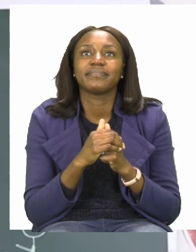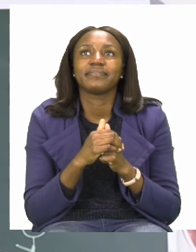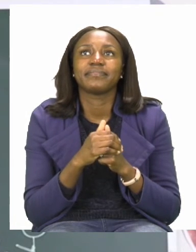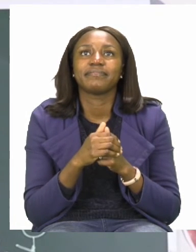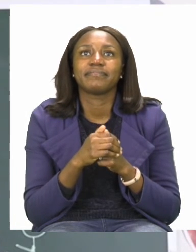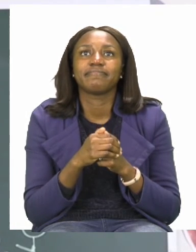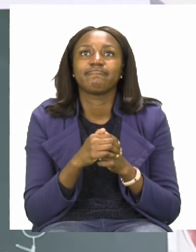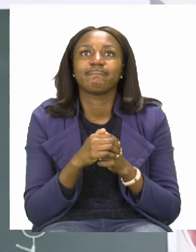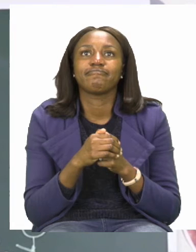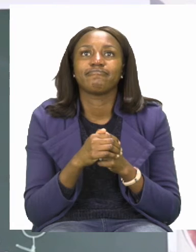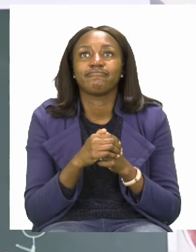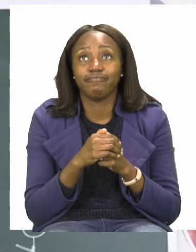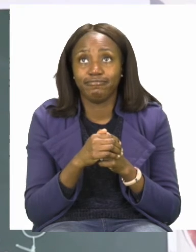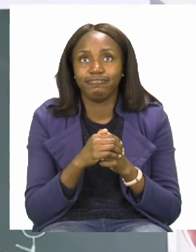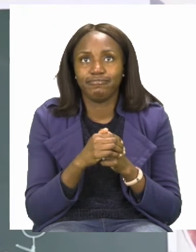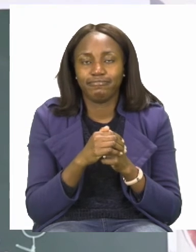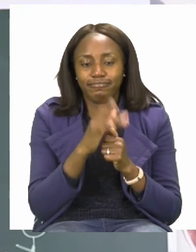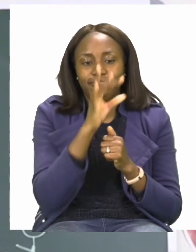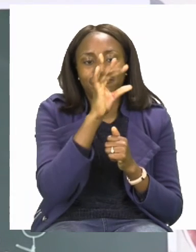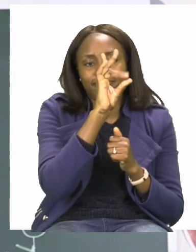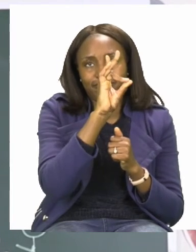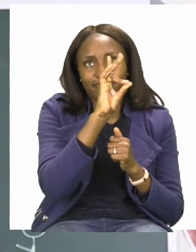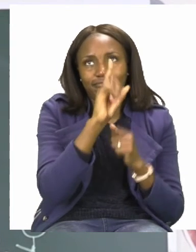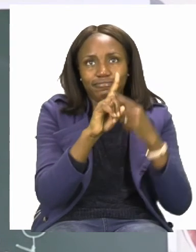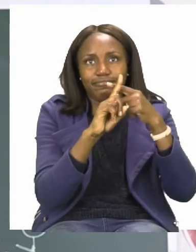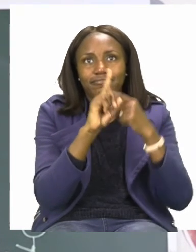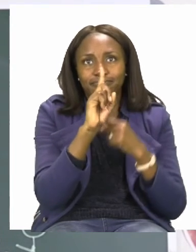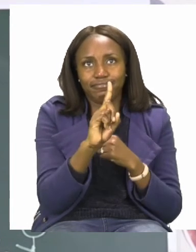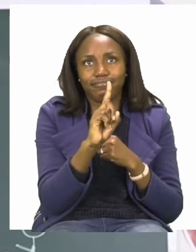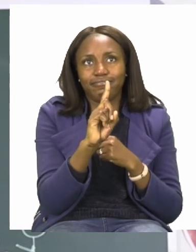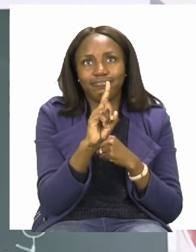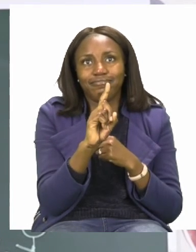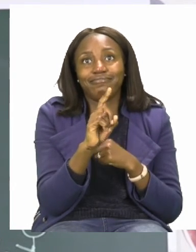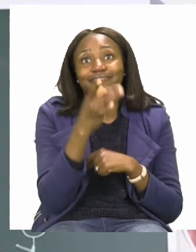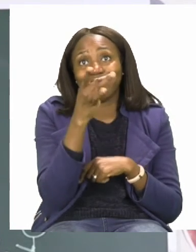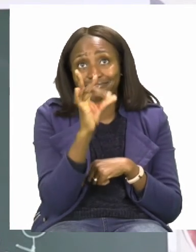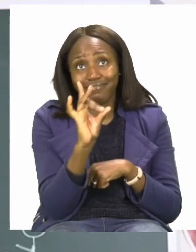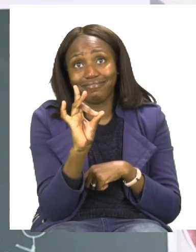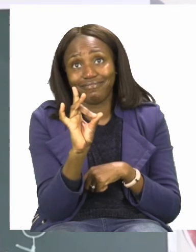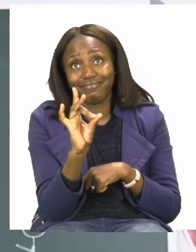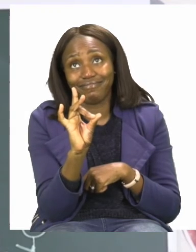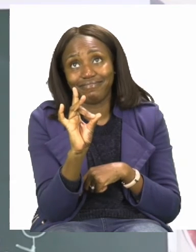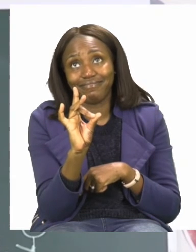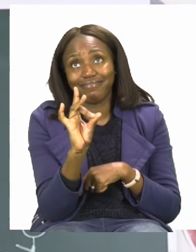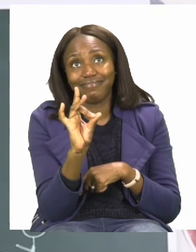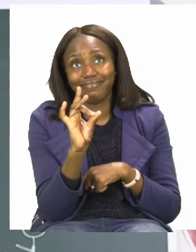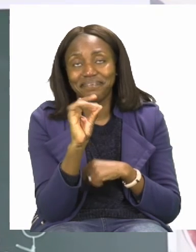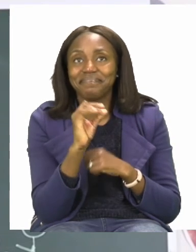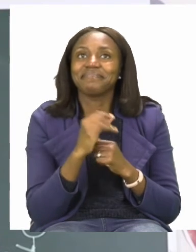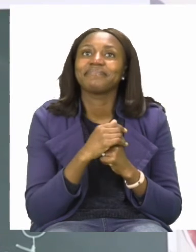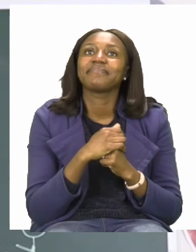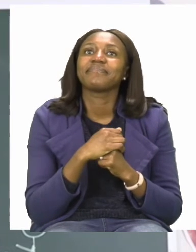Then, after that, I say 7 plus 1. If I have 7 and I add 1